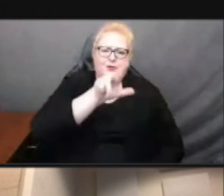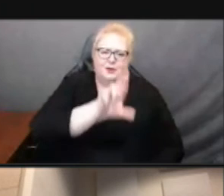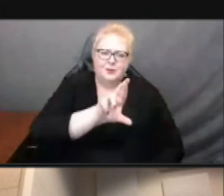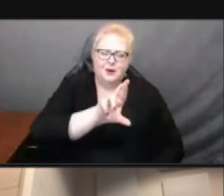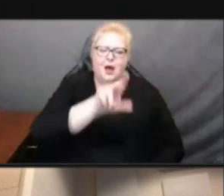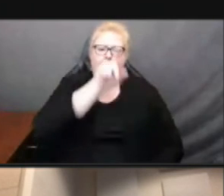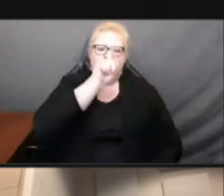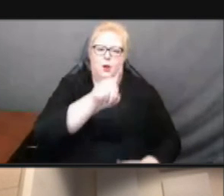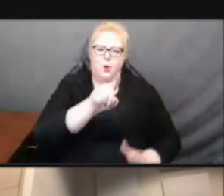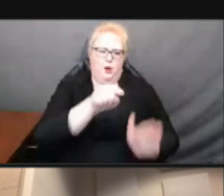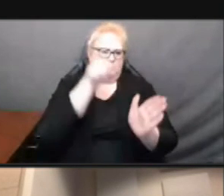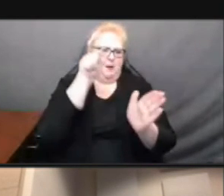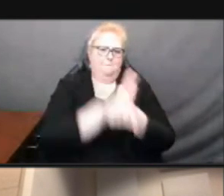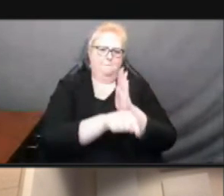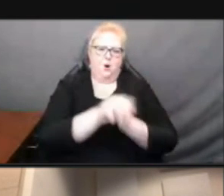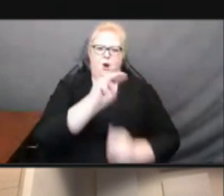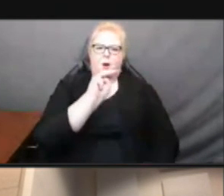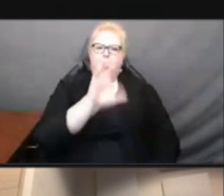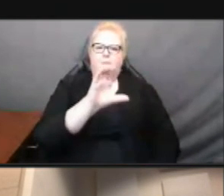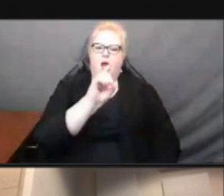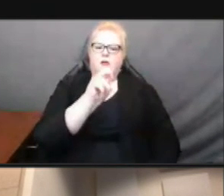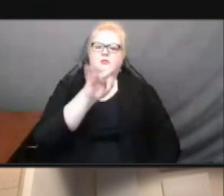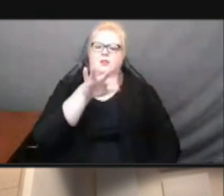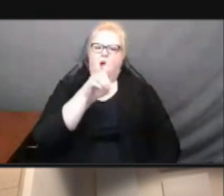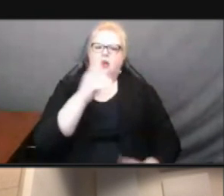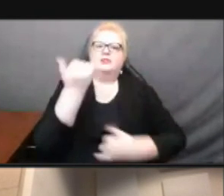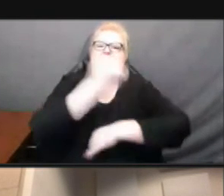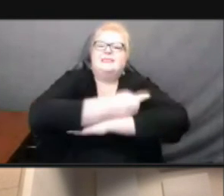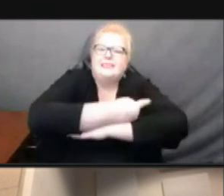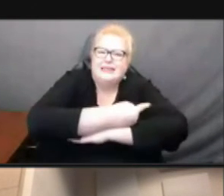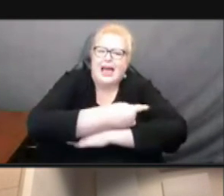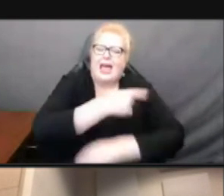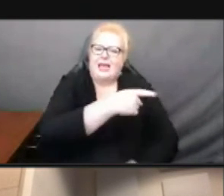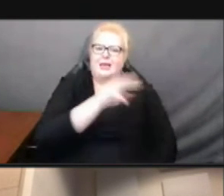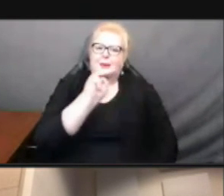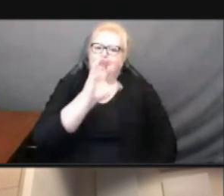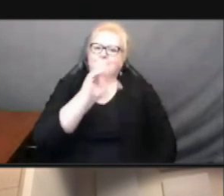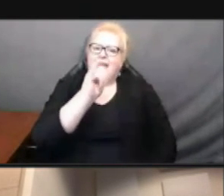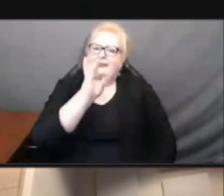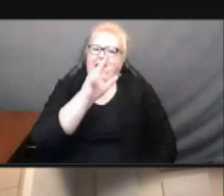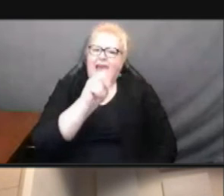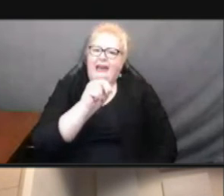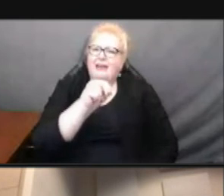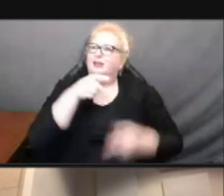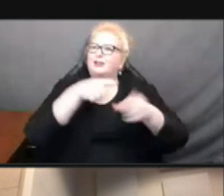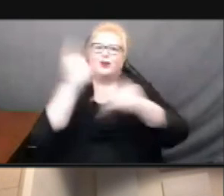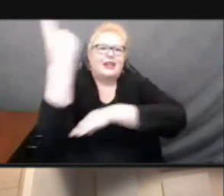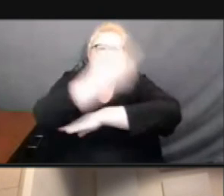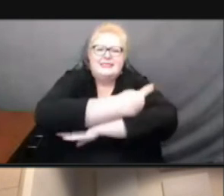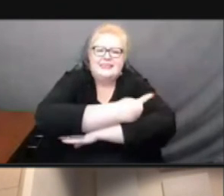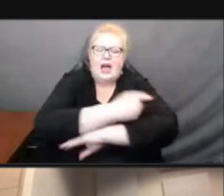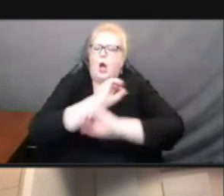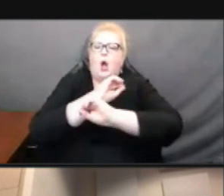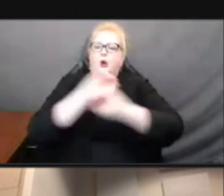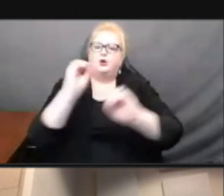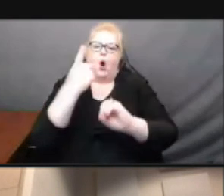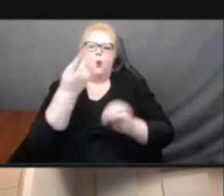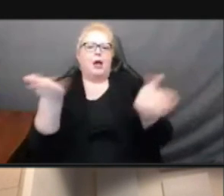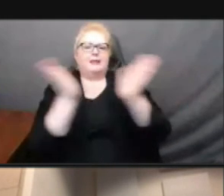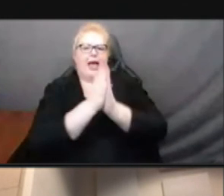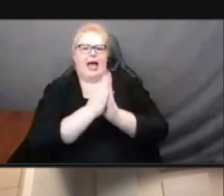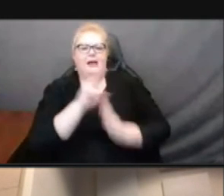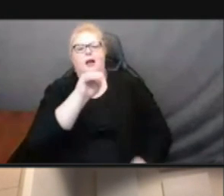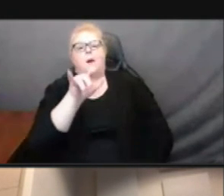at McDonald's in McCain's today in broad daylight. Anybody calling for Mayor Hardwick to resign or